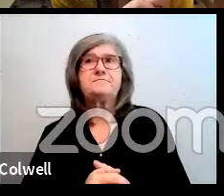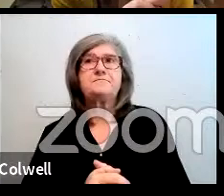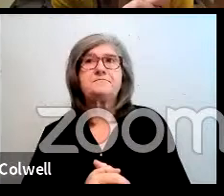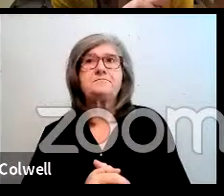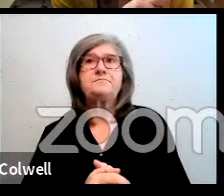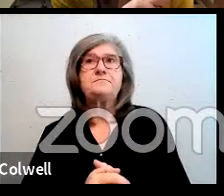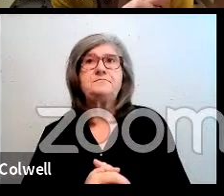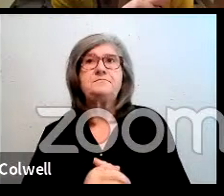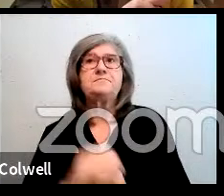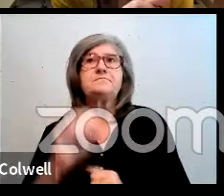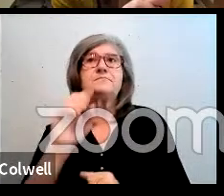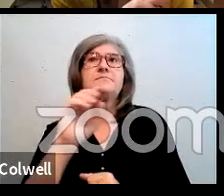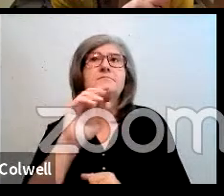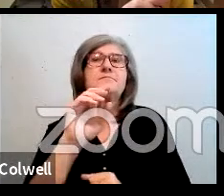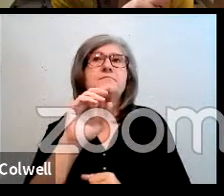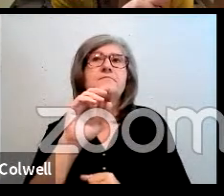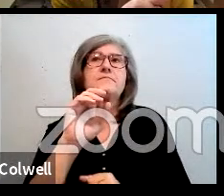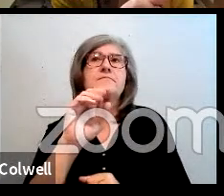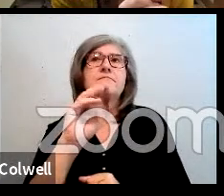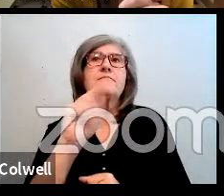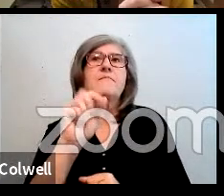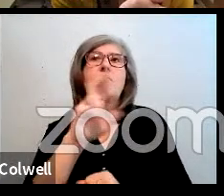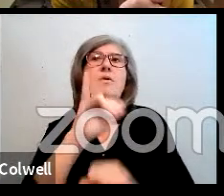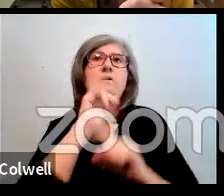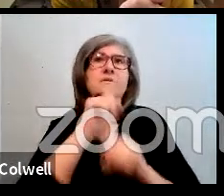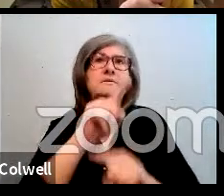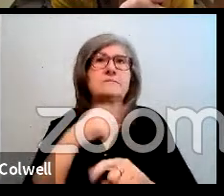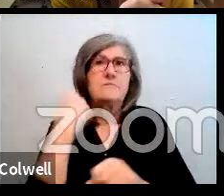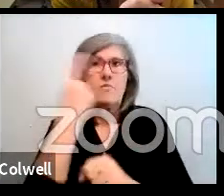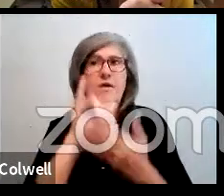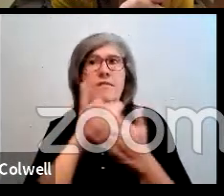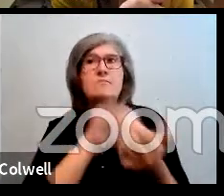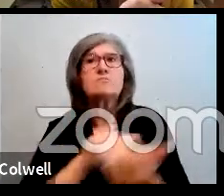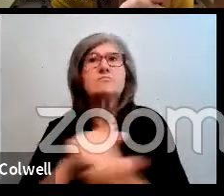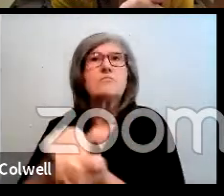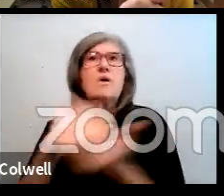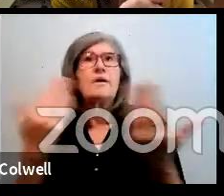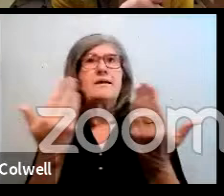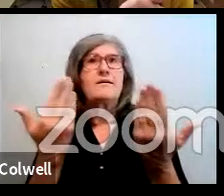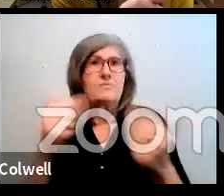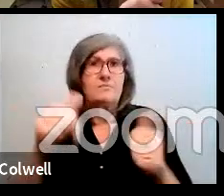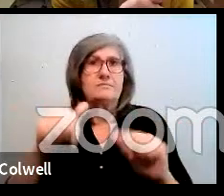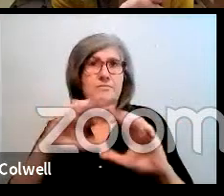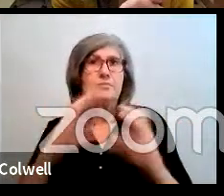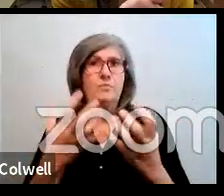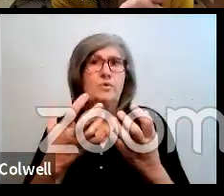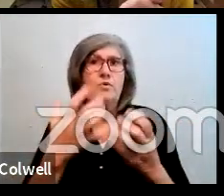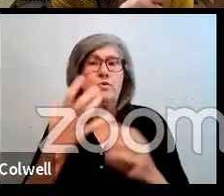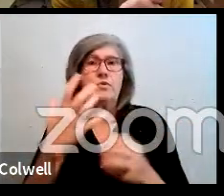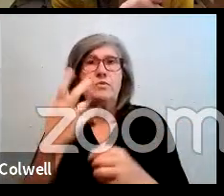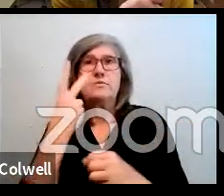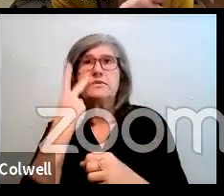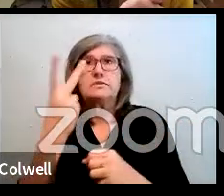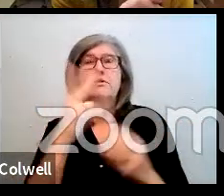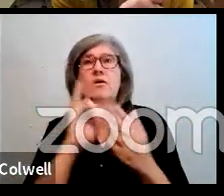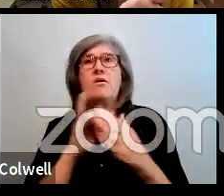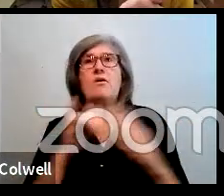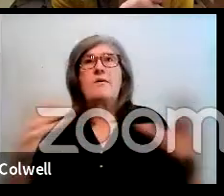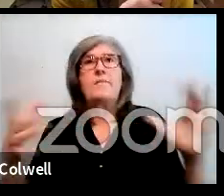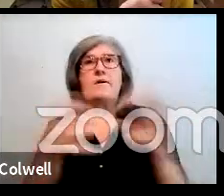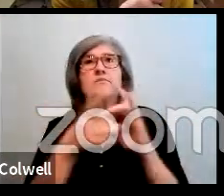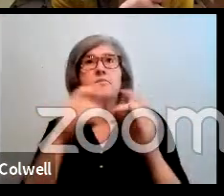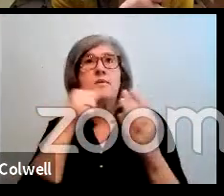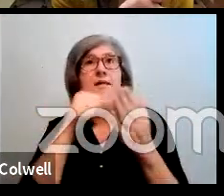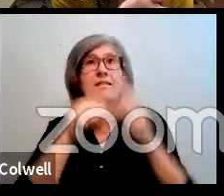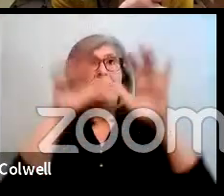I'm wondering if the physicians here who are a part of this work group saw the joint letter that came out from